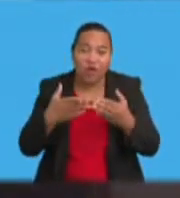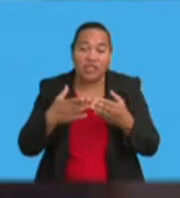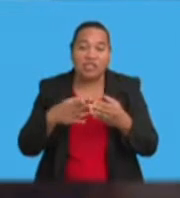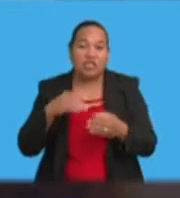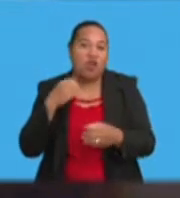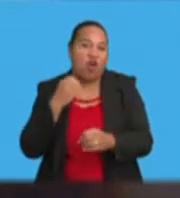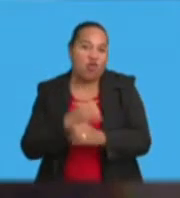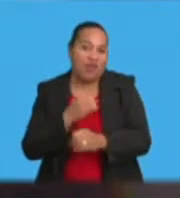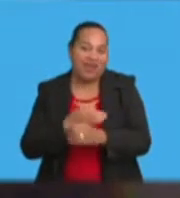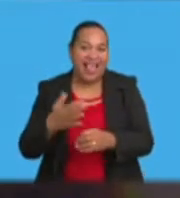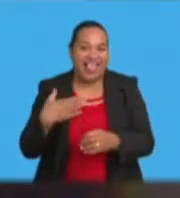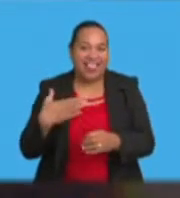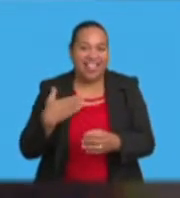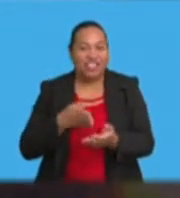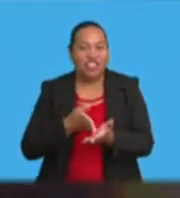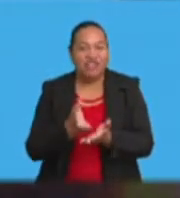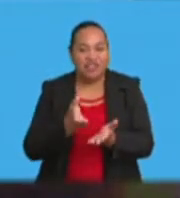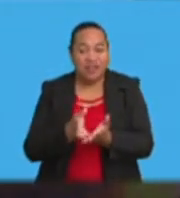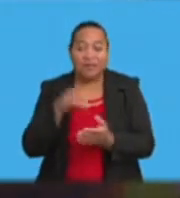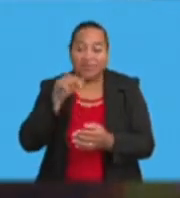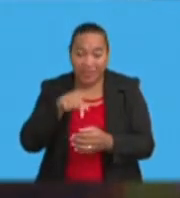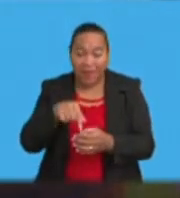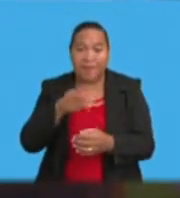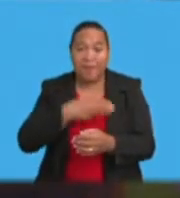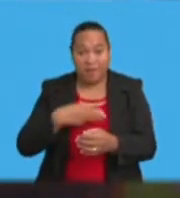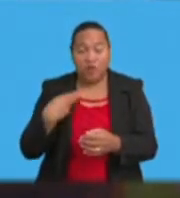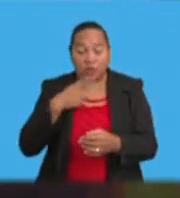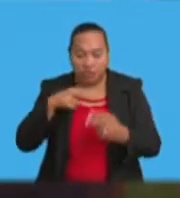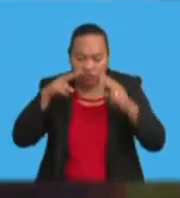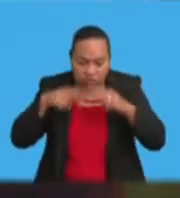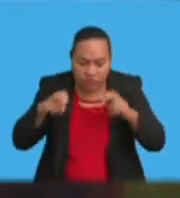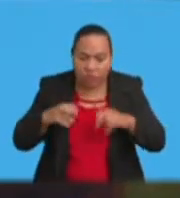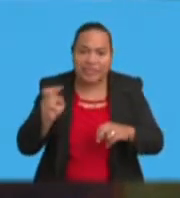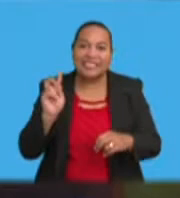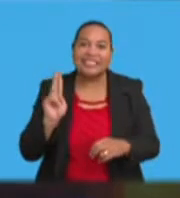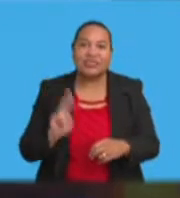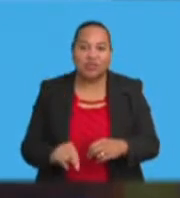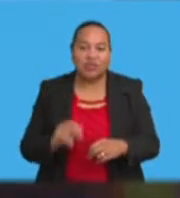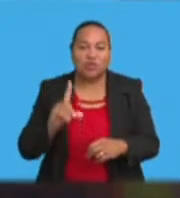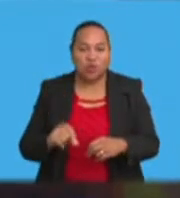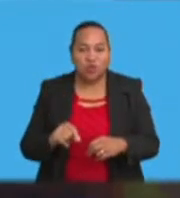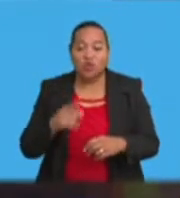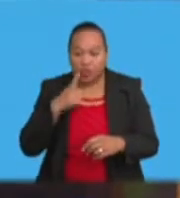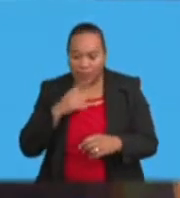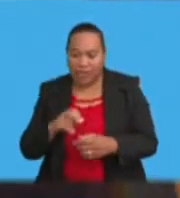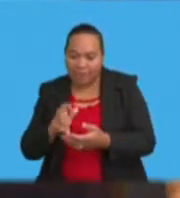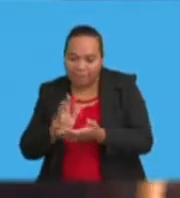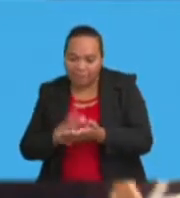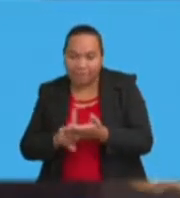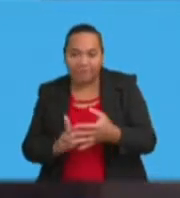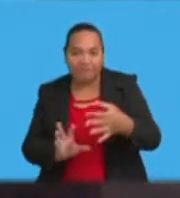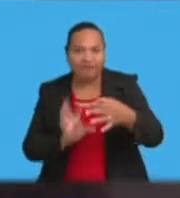health services. So in the ministry, we are now looking at what we need to do in order for us to be able to sign up to that particular convention.